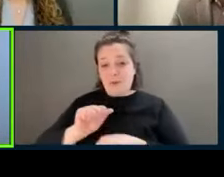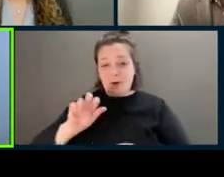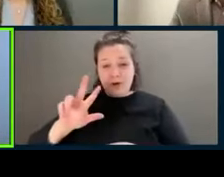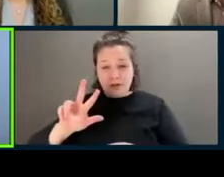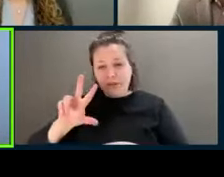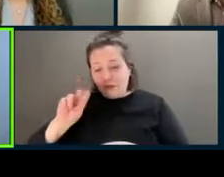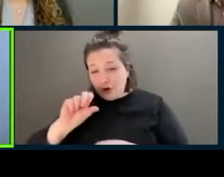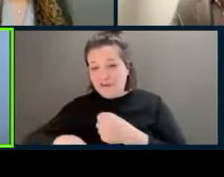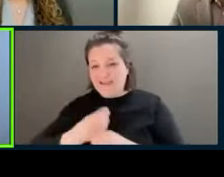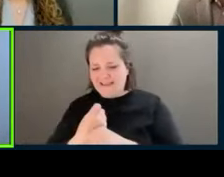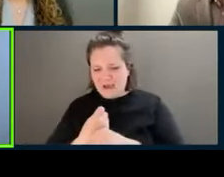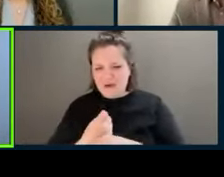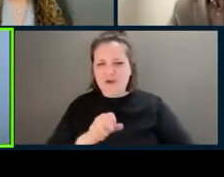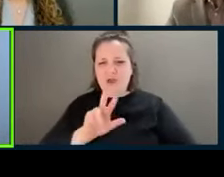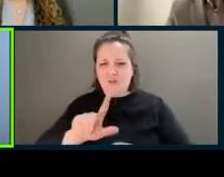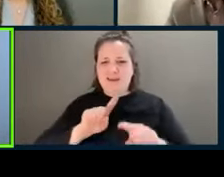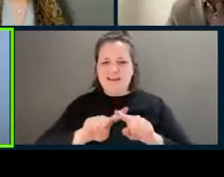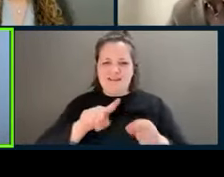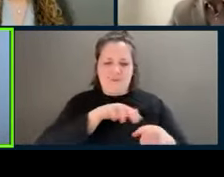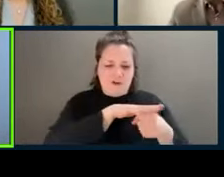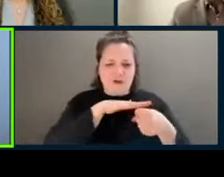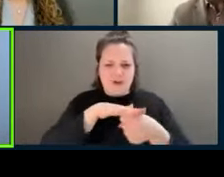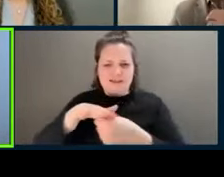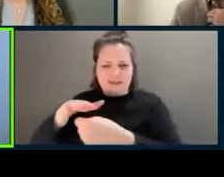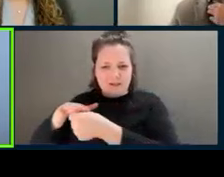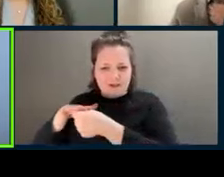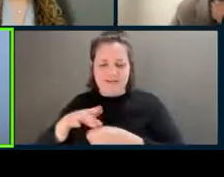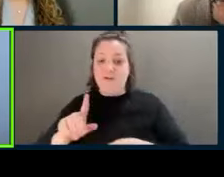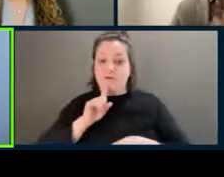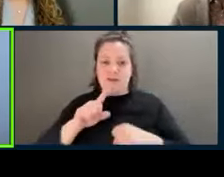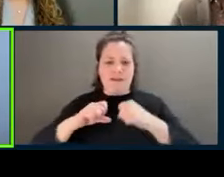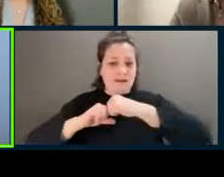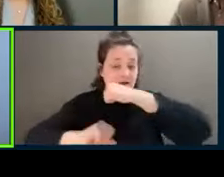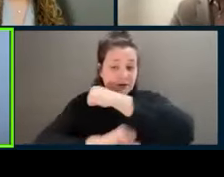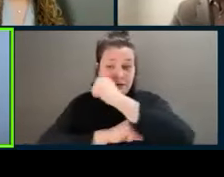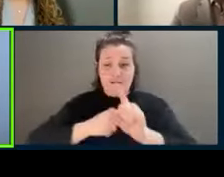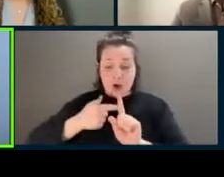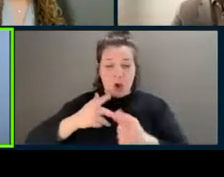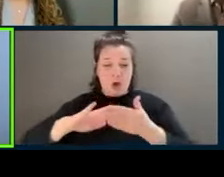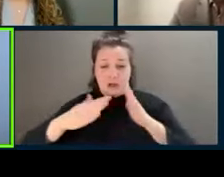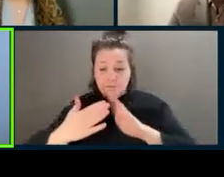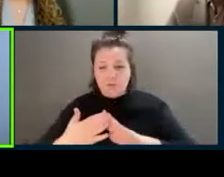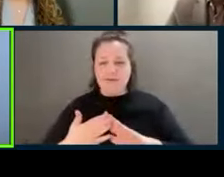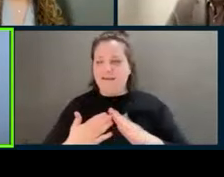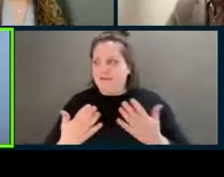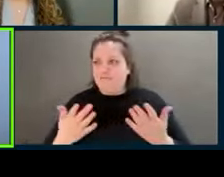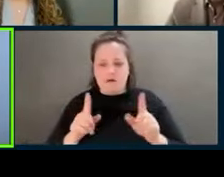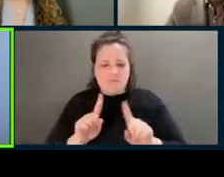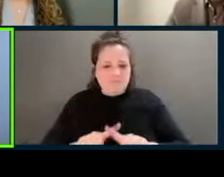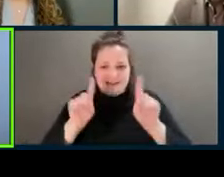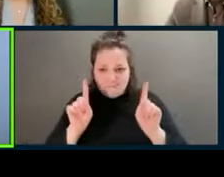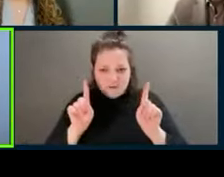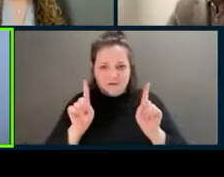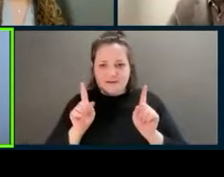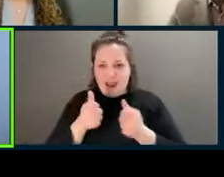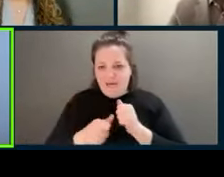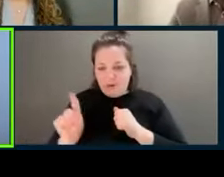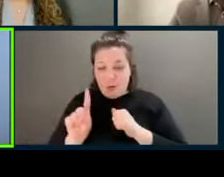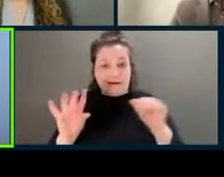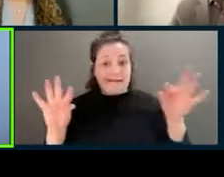decades really kind of underscores that communities are very, very different. And when it comes to connecting, yes,